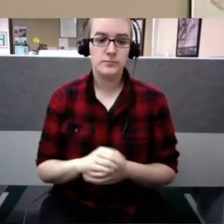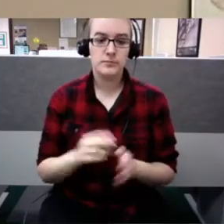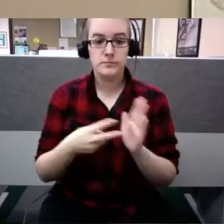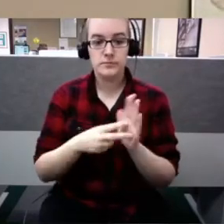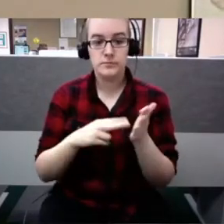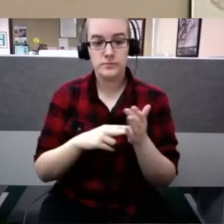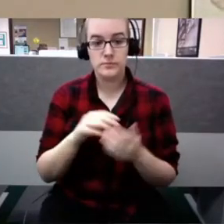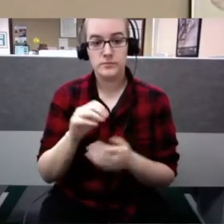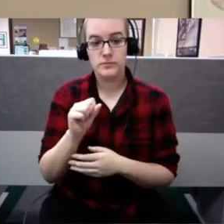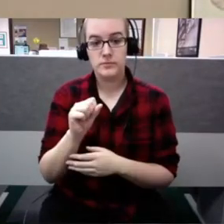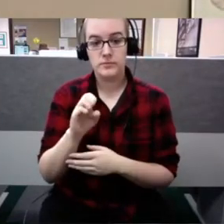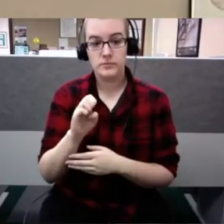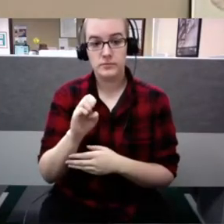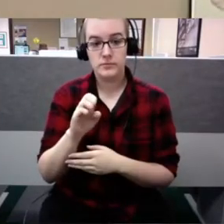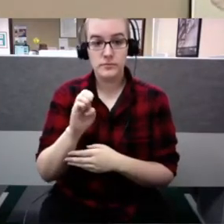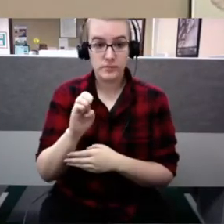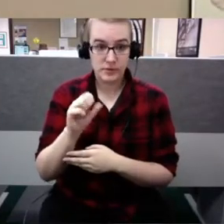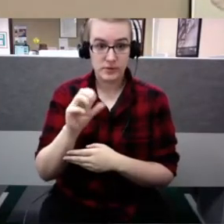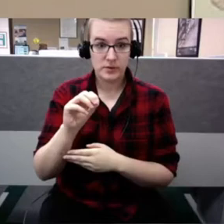for